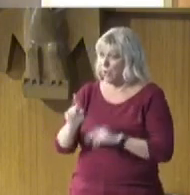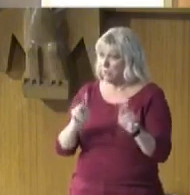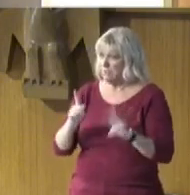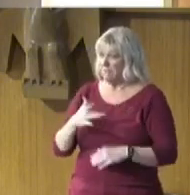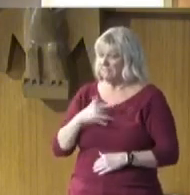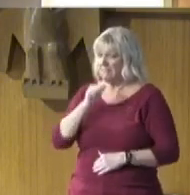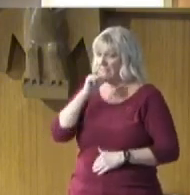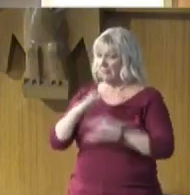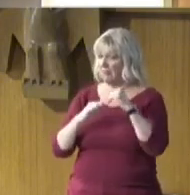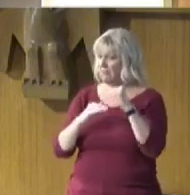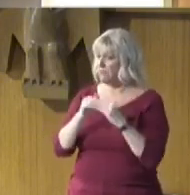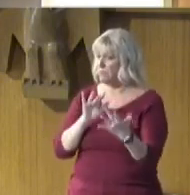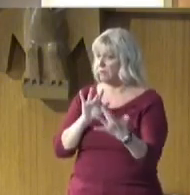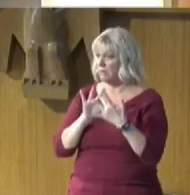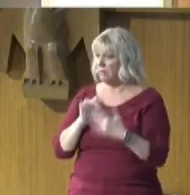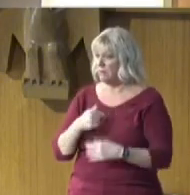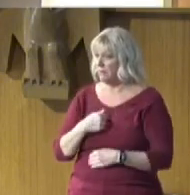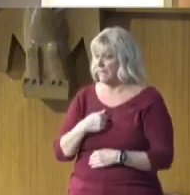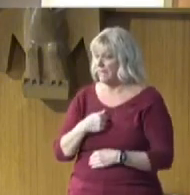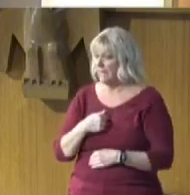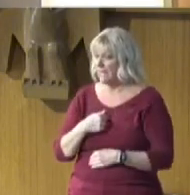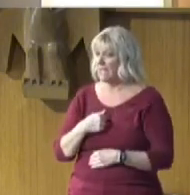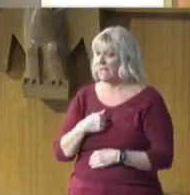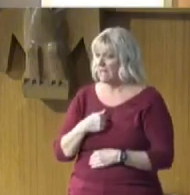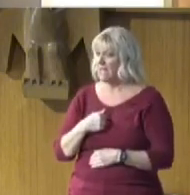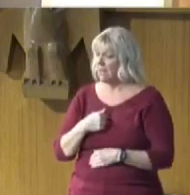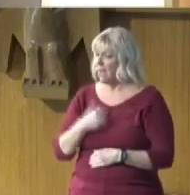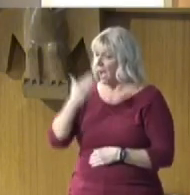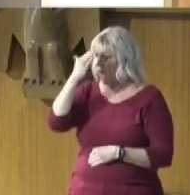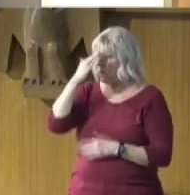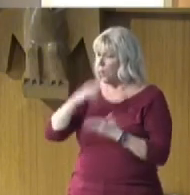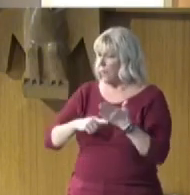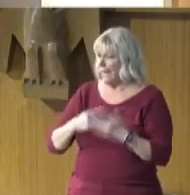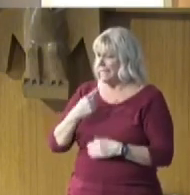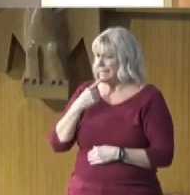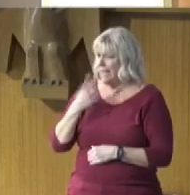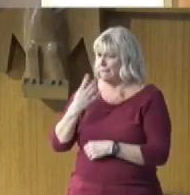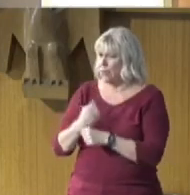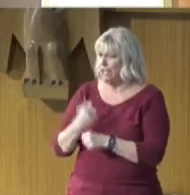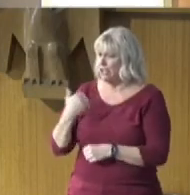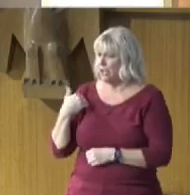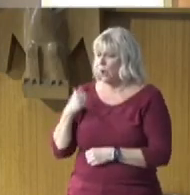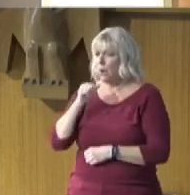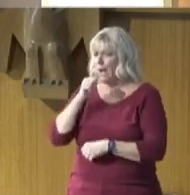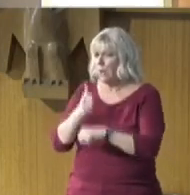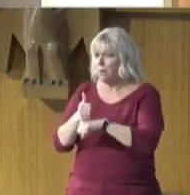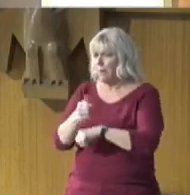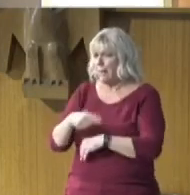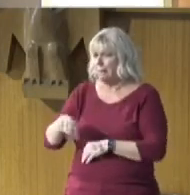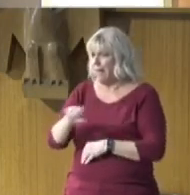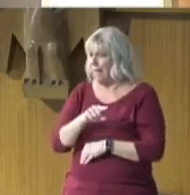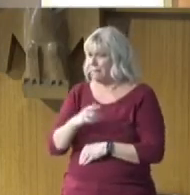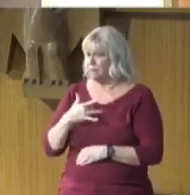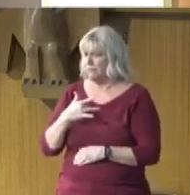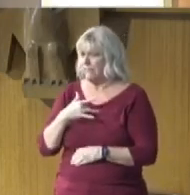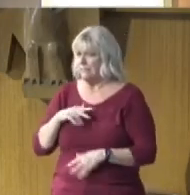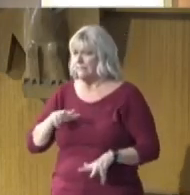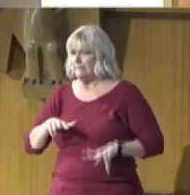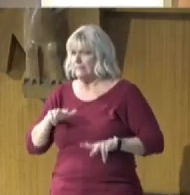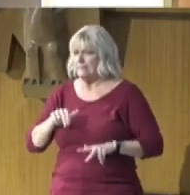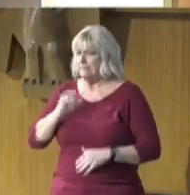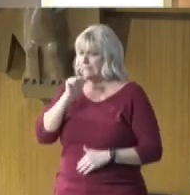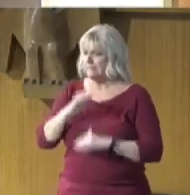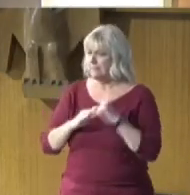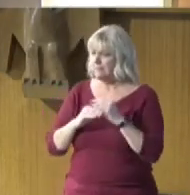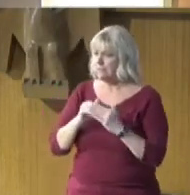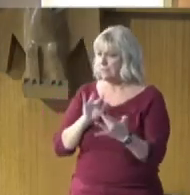to me. I know what I said more than 4 years ago, and I do not blame them for being hesitant to reach out to me. So